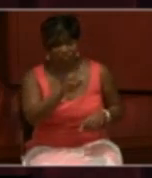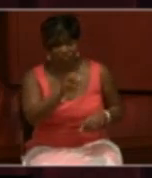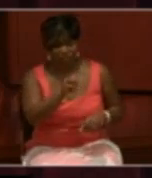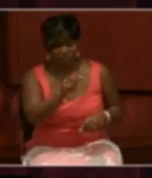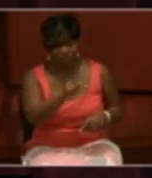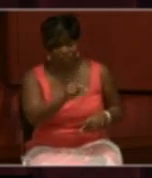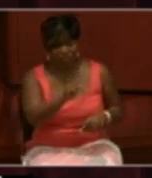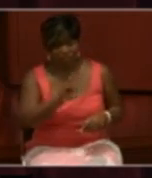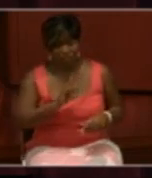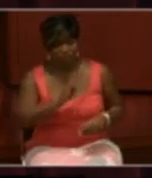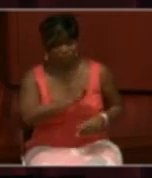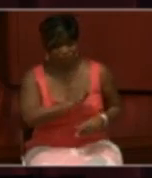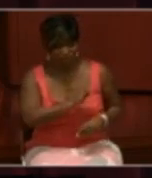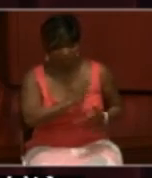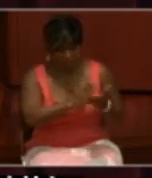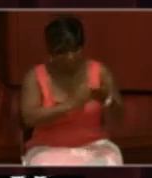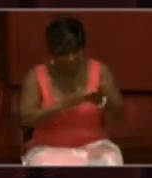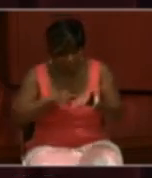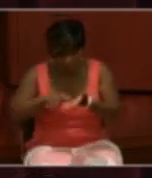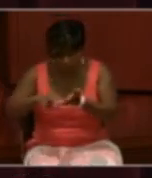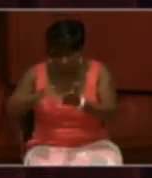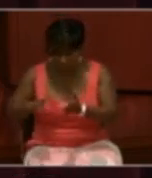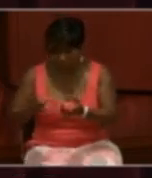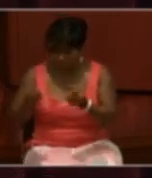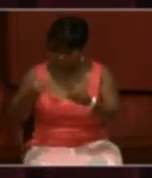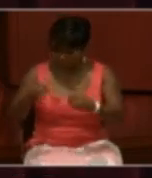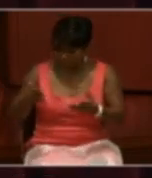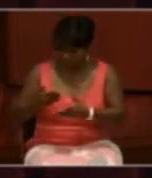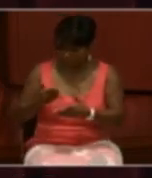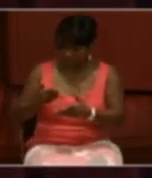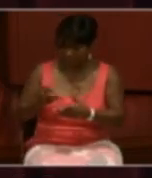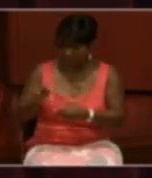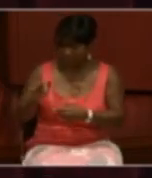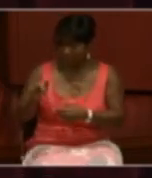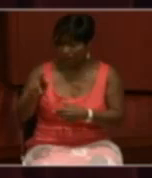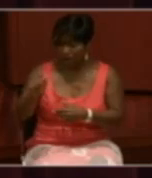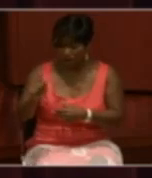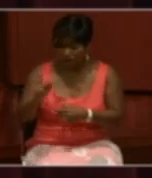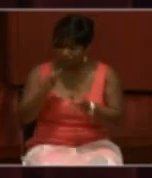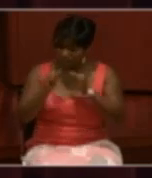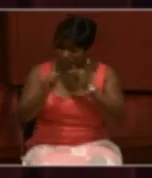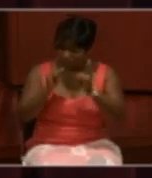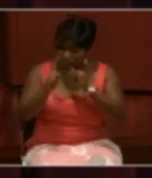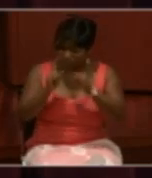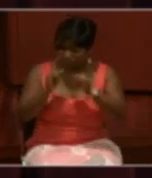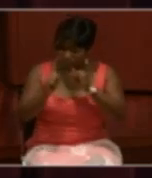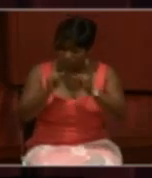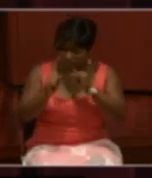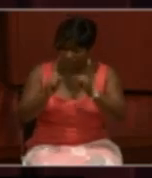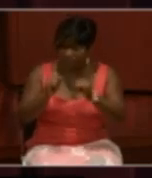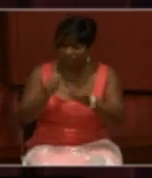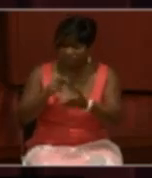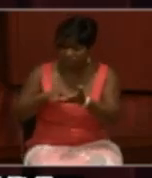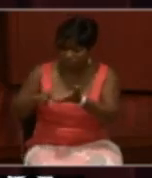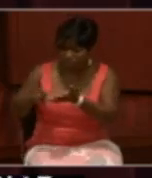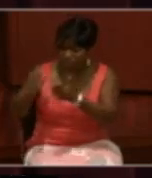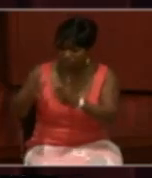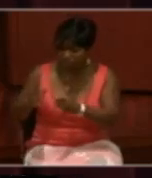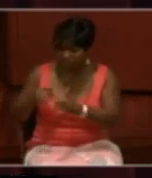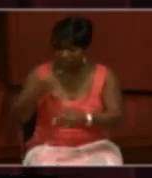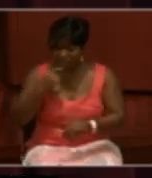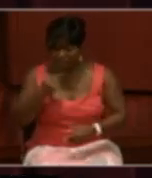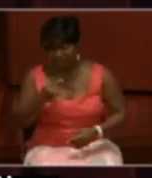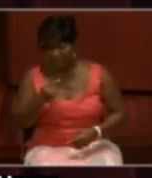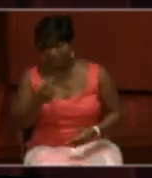have researchers who come here to the National Archives, and in interviewing those particular researchers, they state that